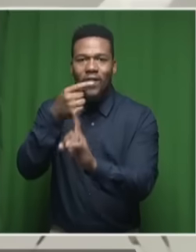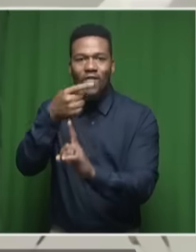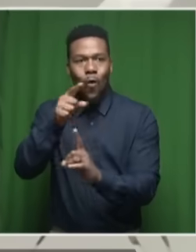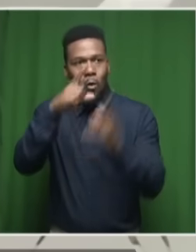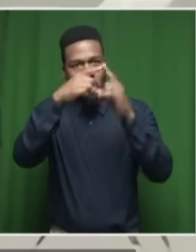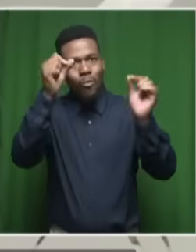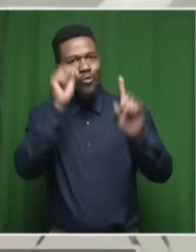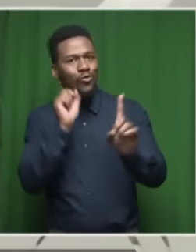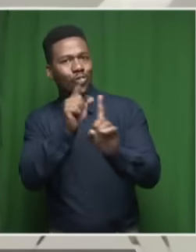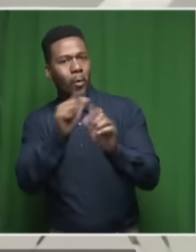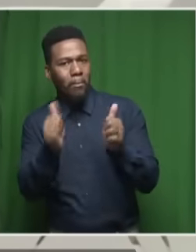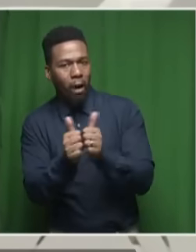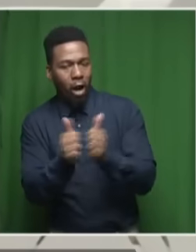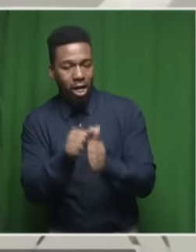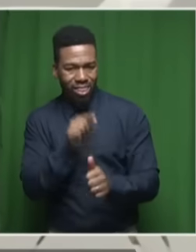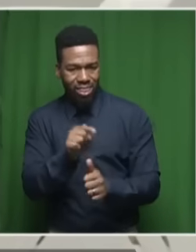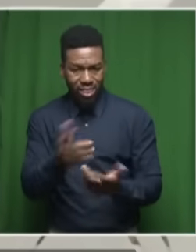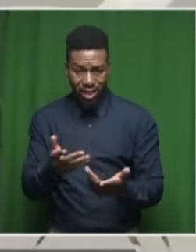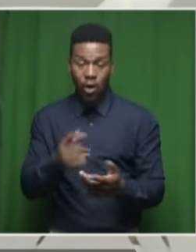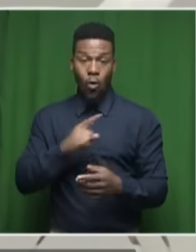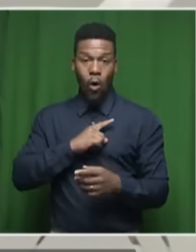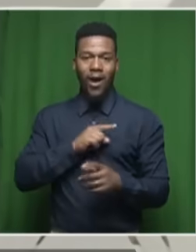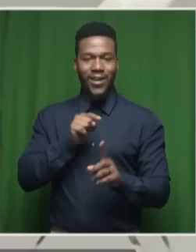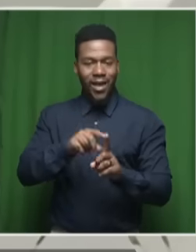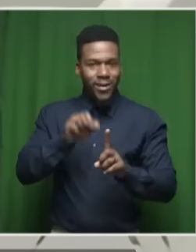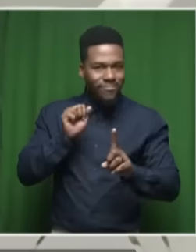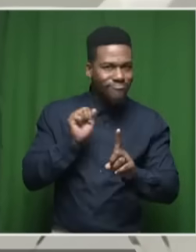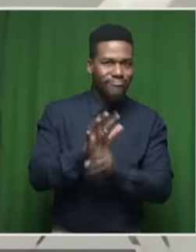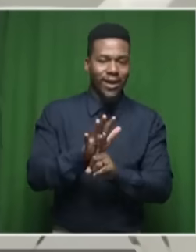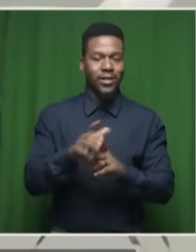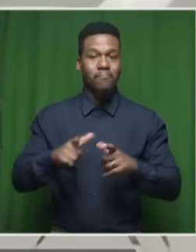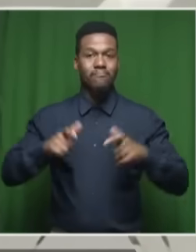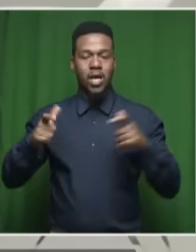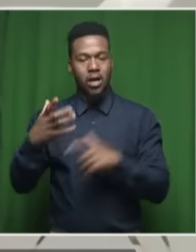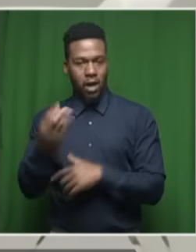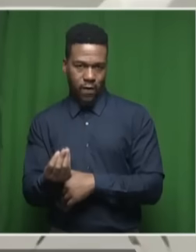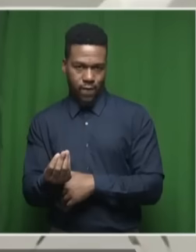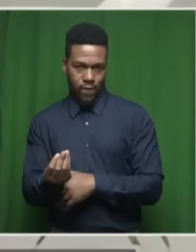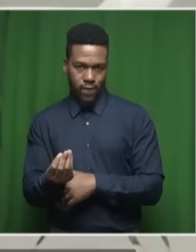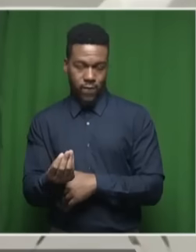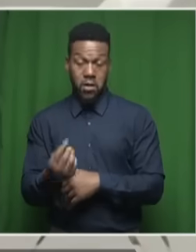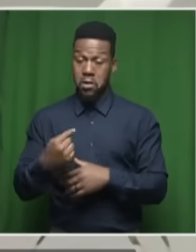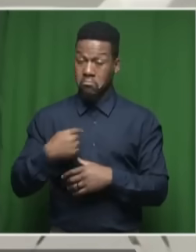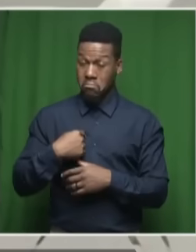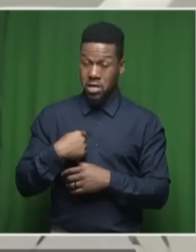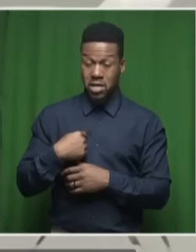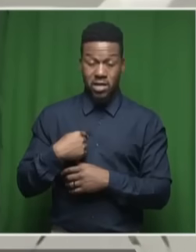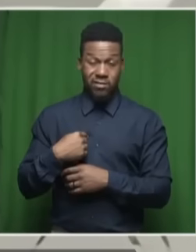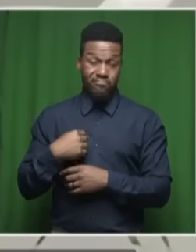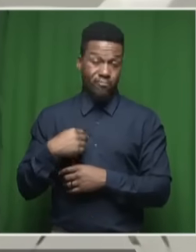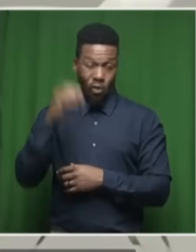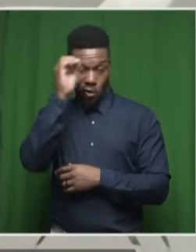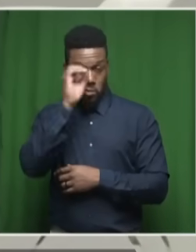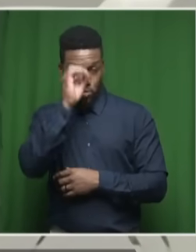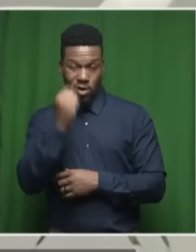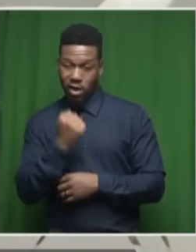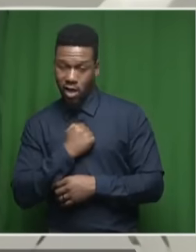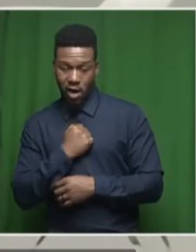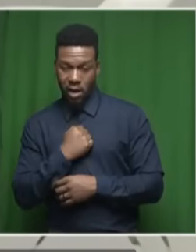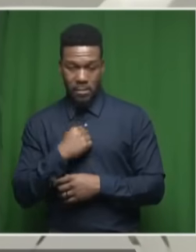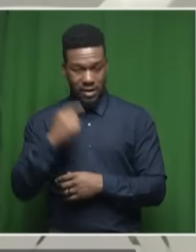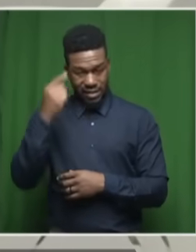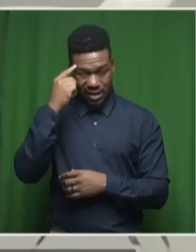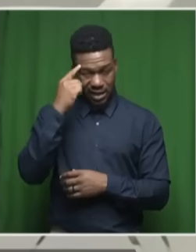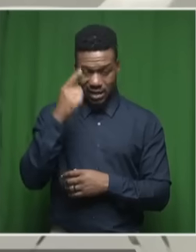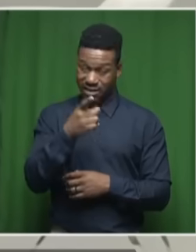because that has a huge impact on the following. So there is still, in my view, a lot of work that is supposed to be done by the